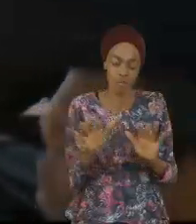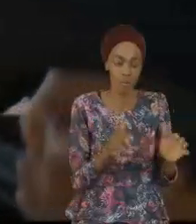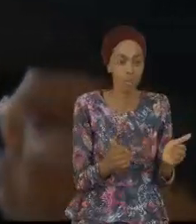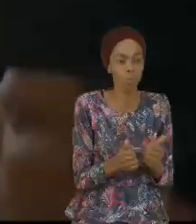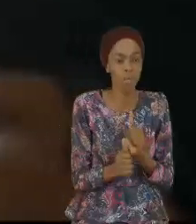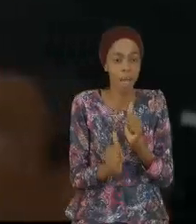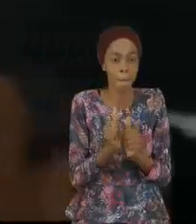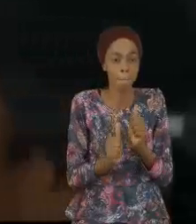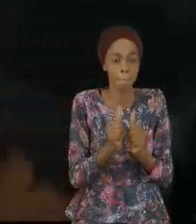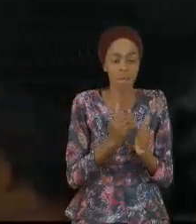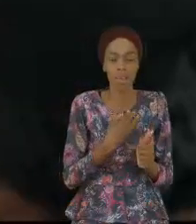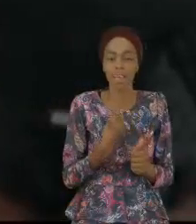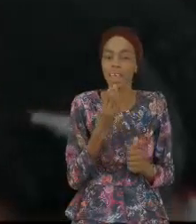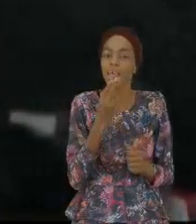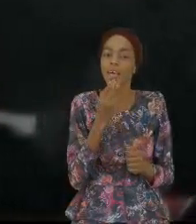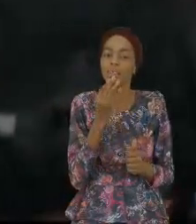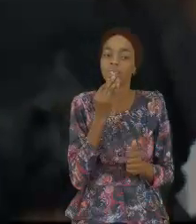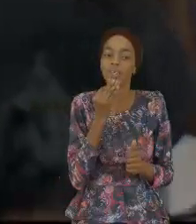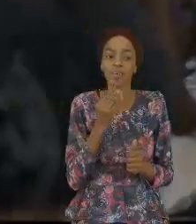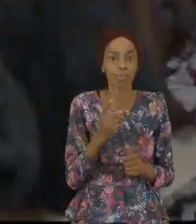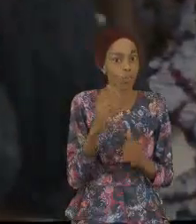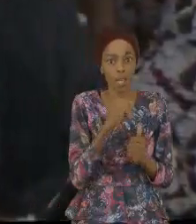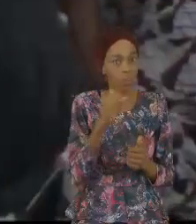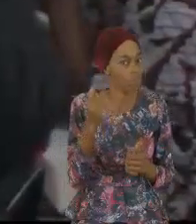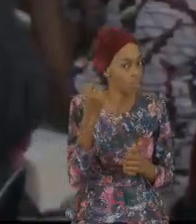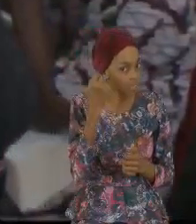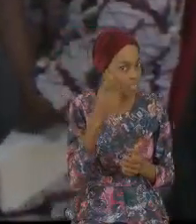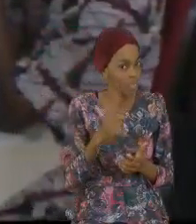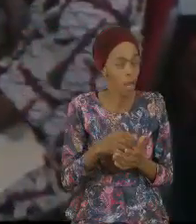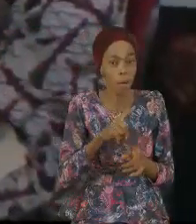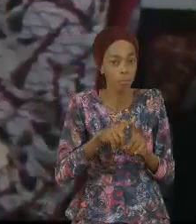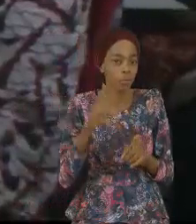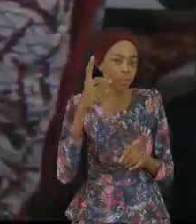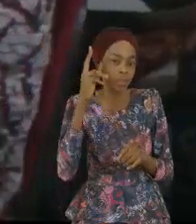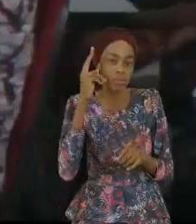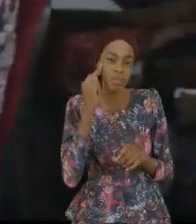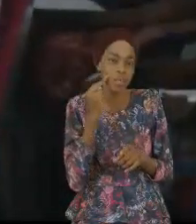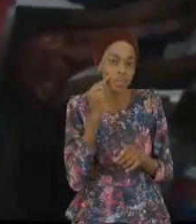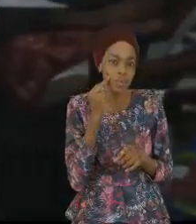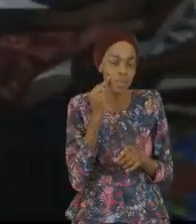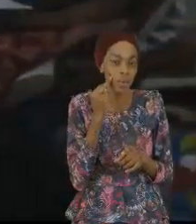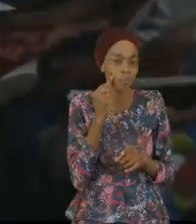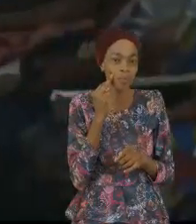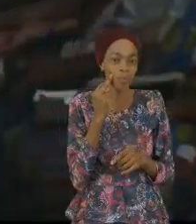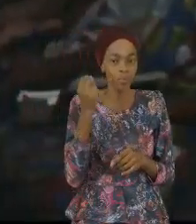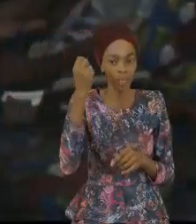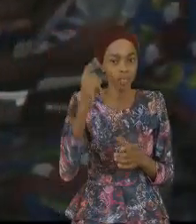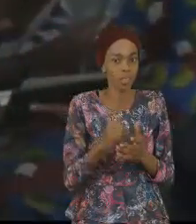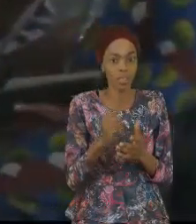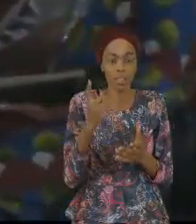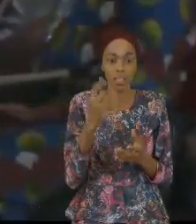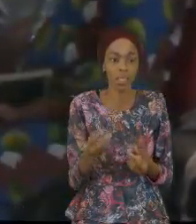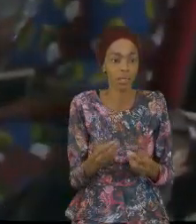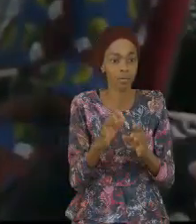and honey. Now, you may not understand that language, but Moses understood the land of Egypt was not flowing even